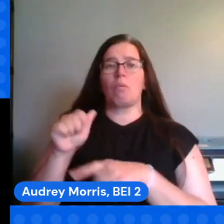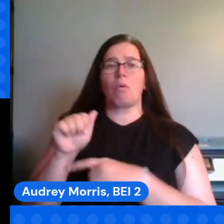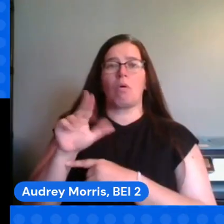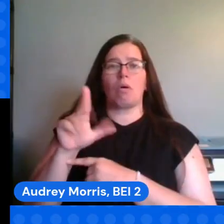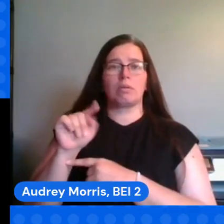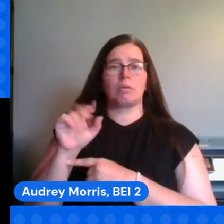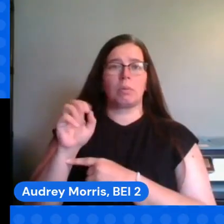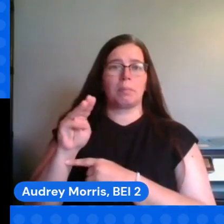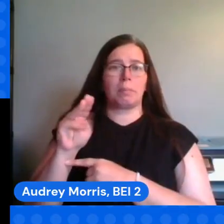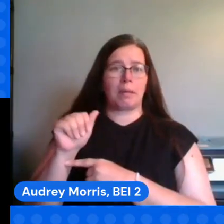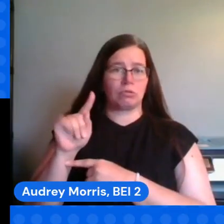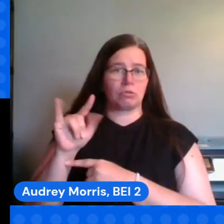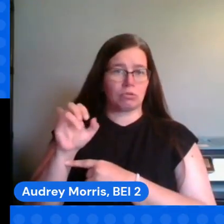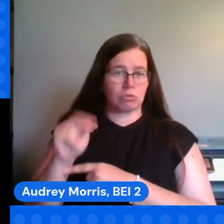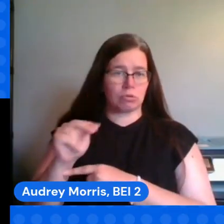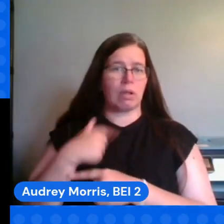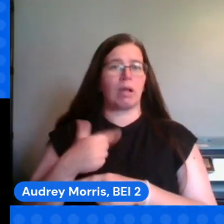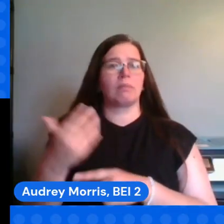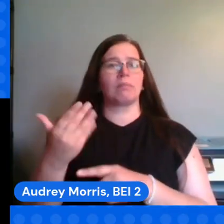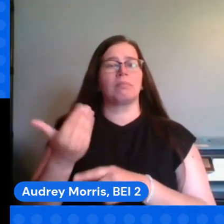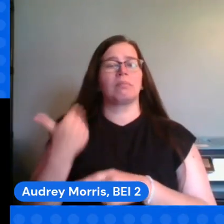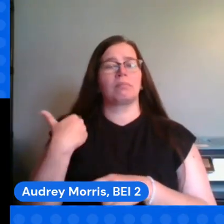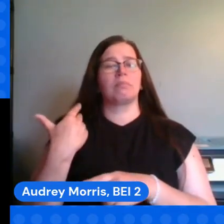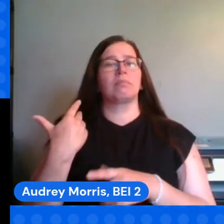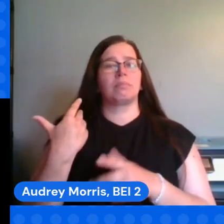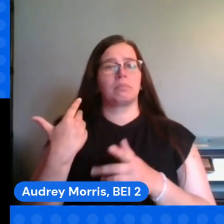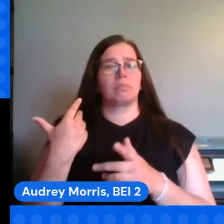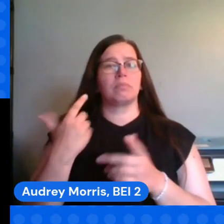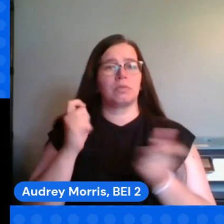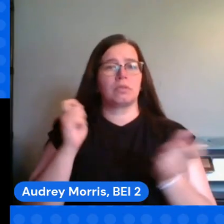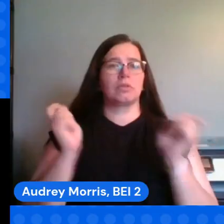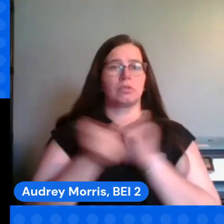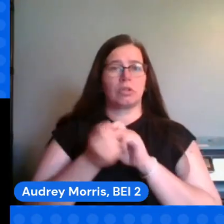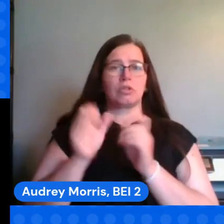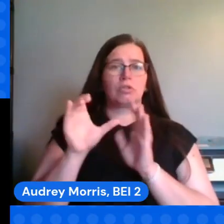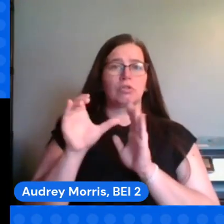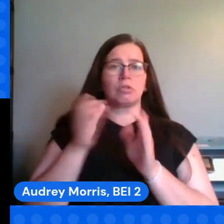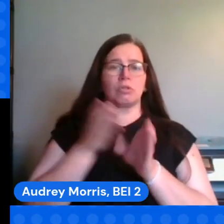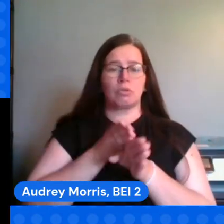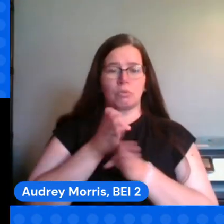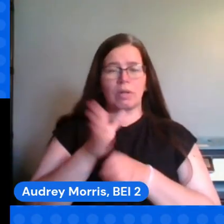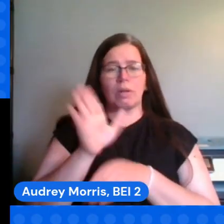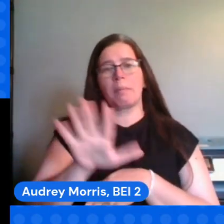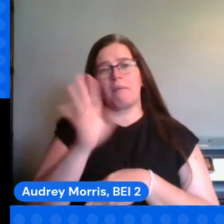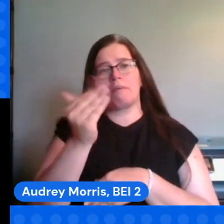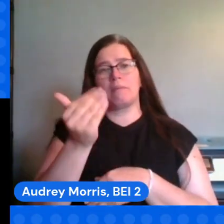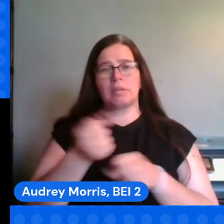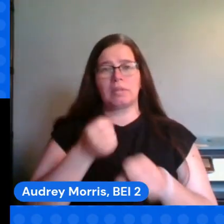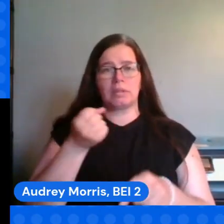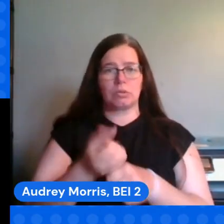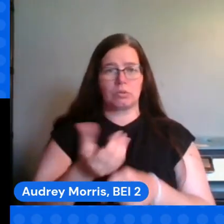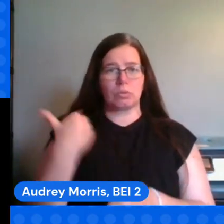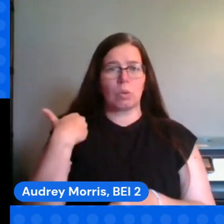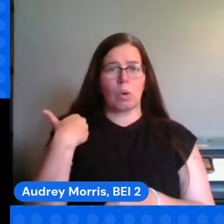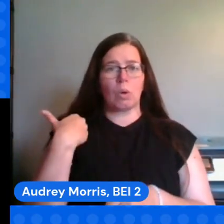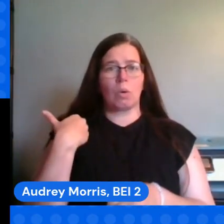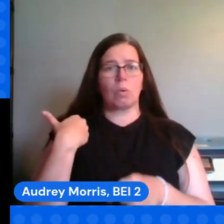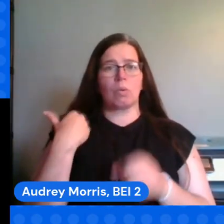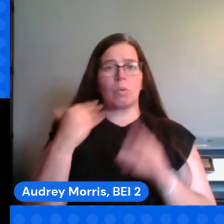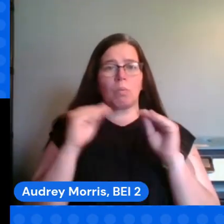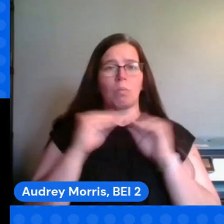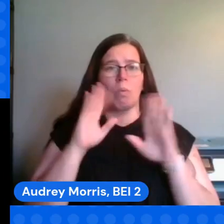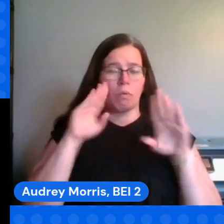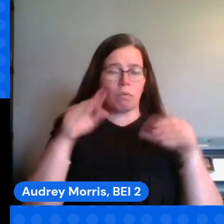previously run, kind of changed careers about 15 years ago, and kind of got more